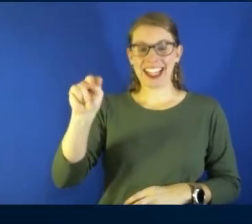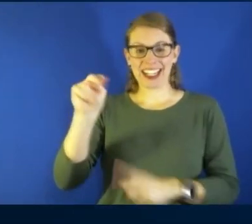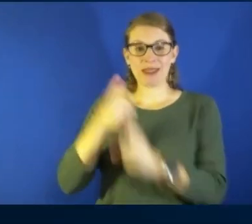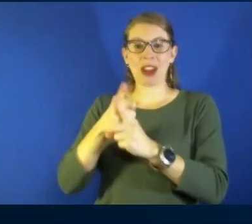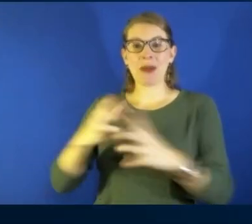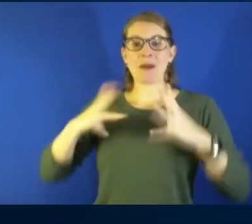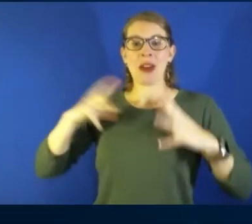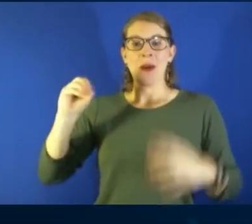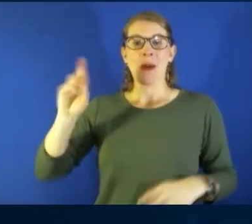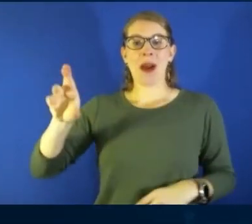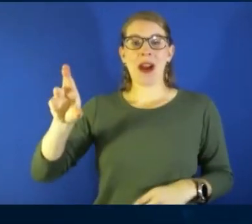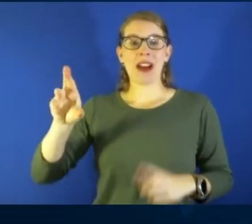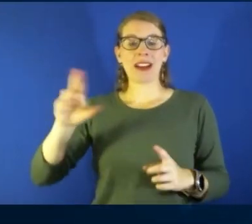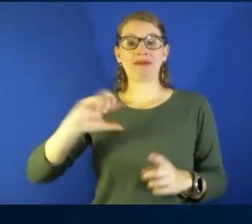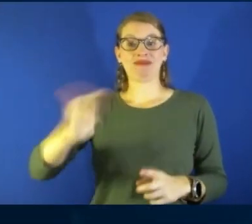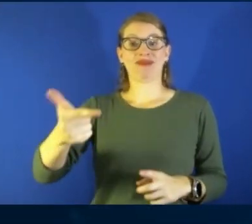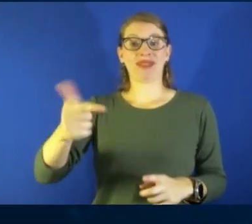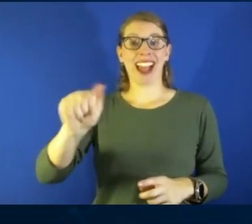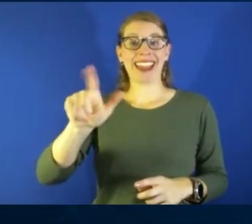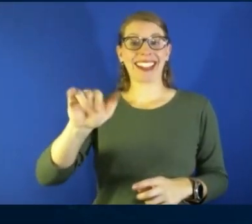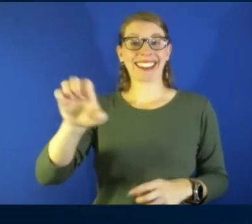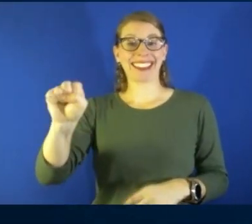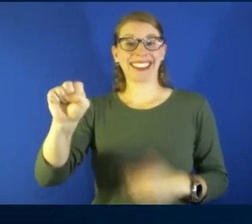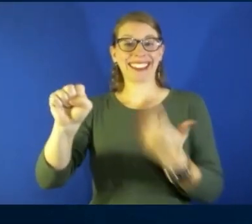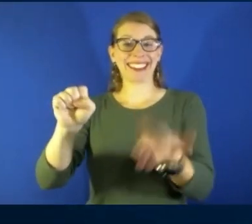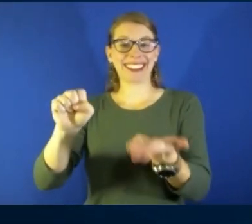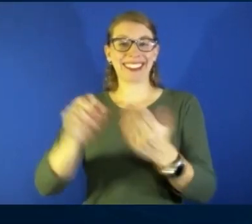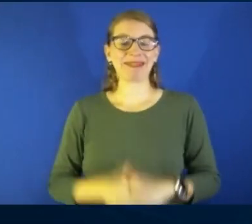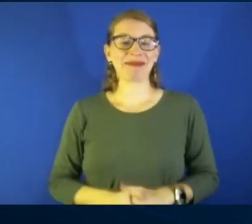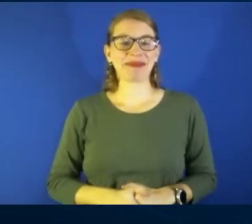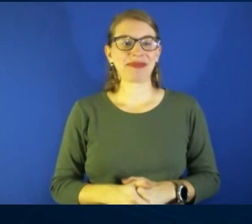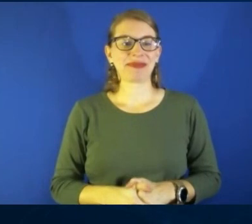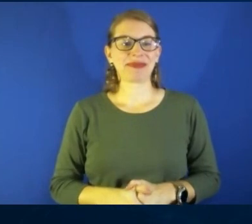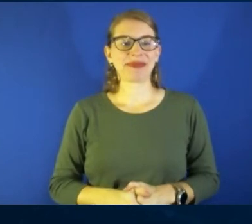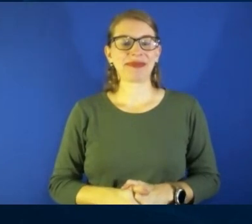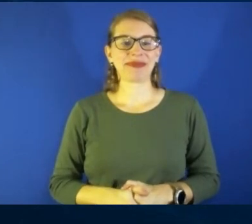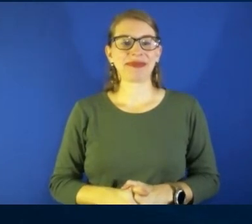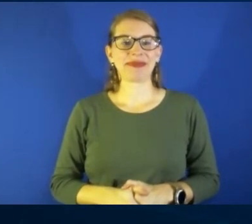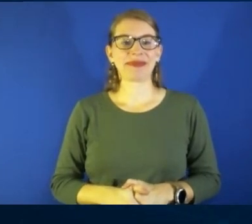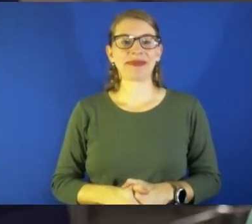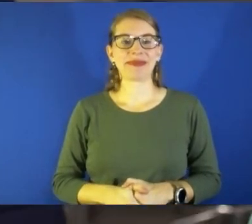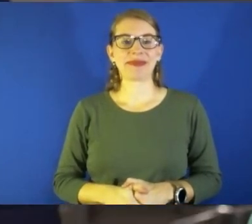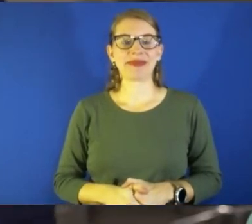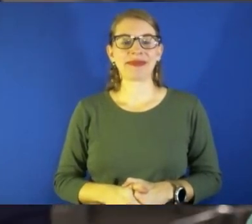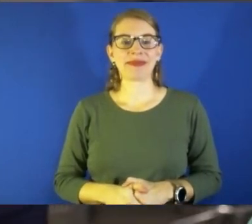Alexis, I'm going to head out to you and let you take it from here.